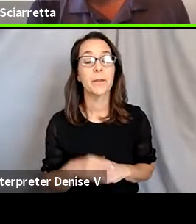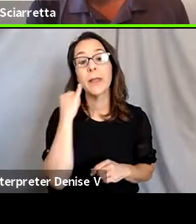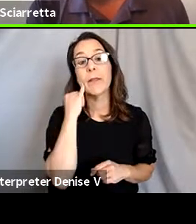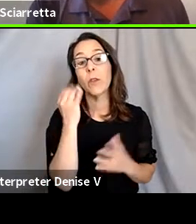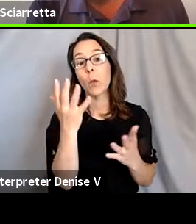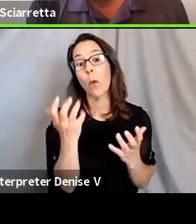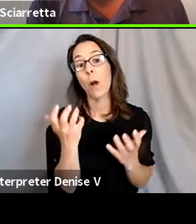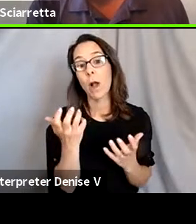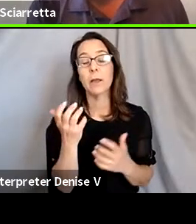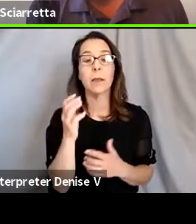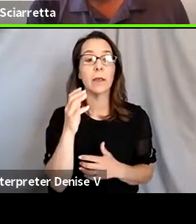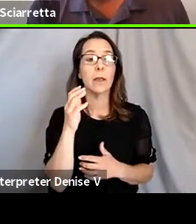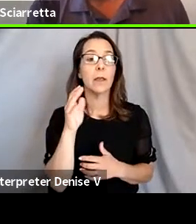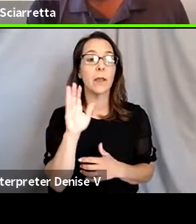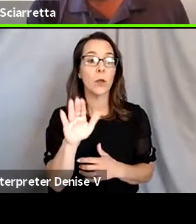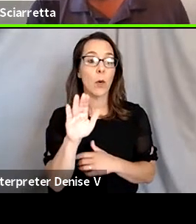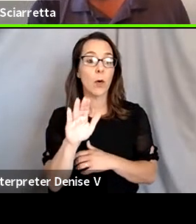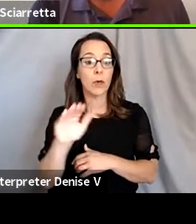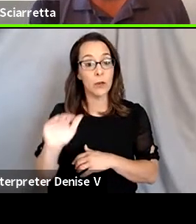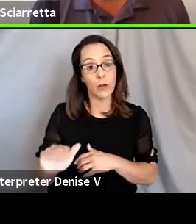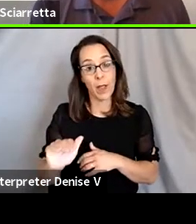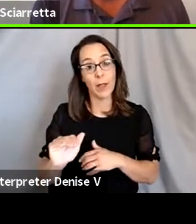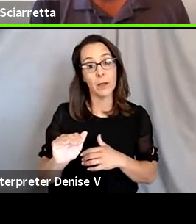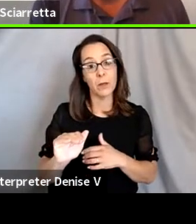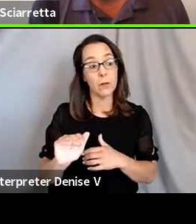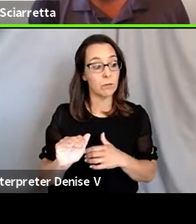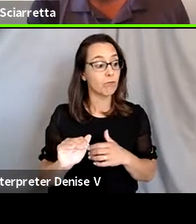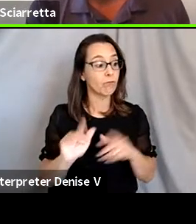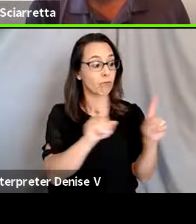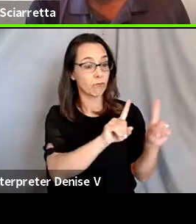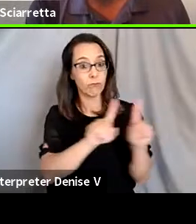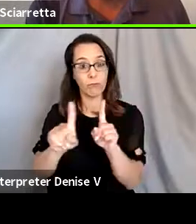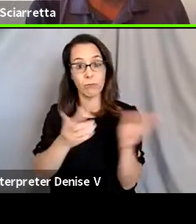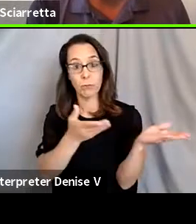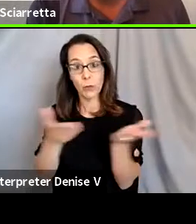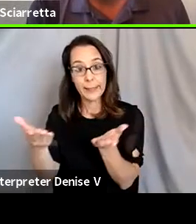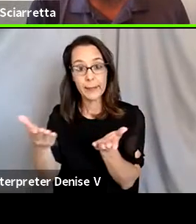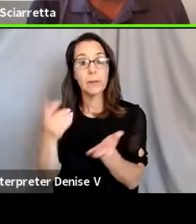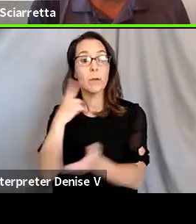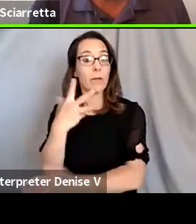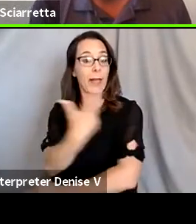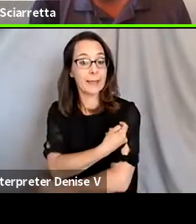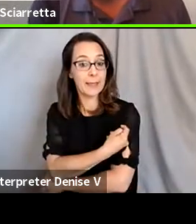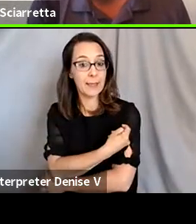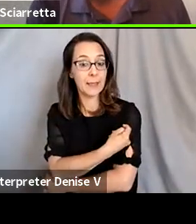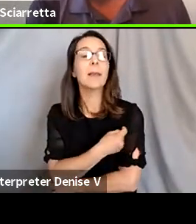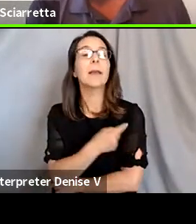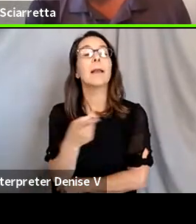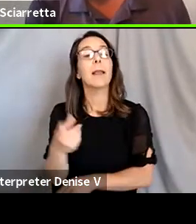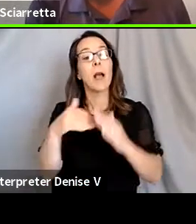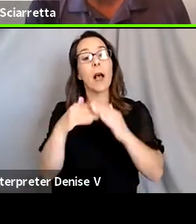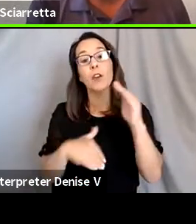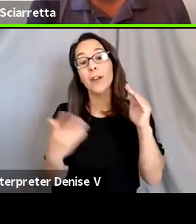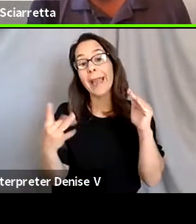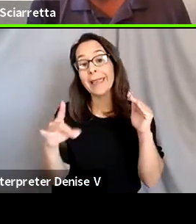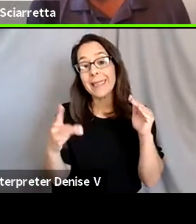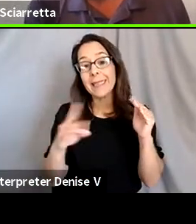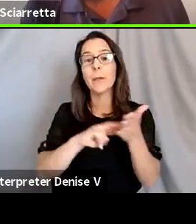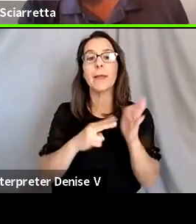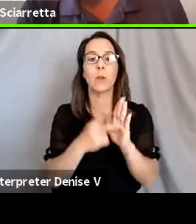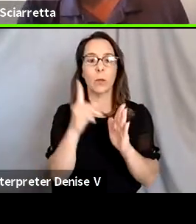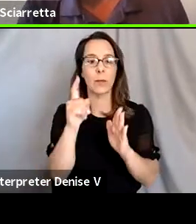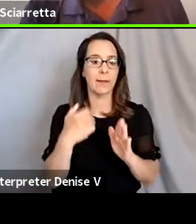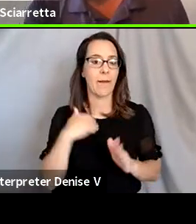your child vaccinated and they're a minor, you need to they need to be accompanied by an adult